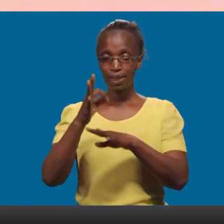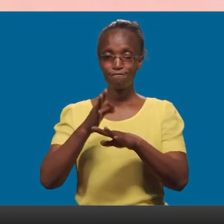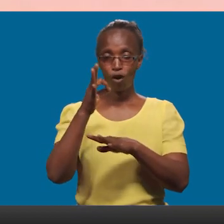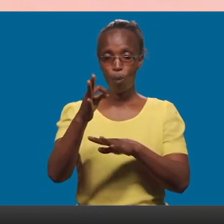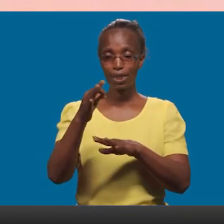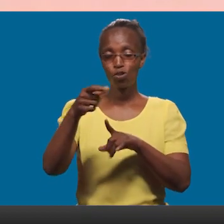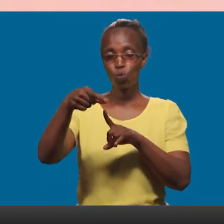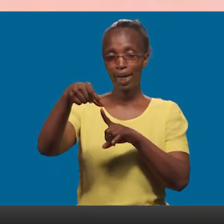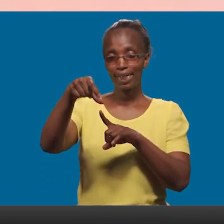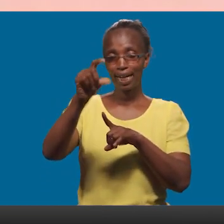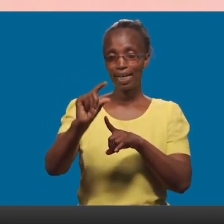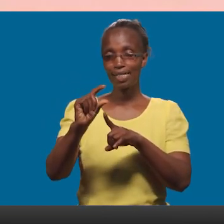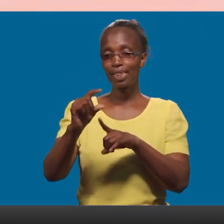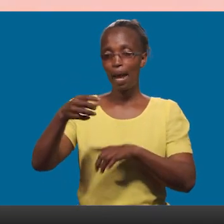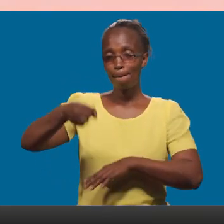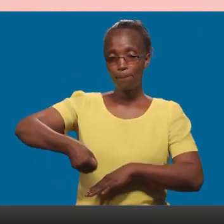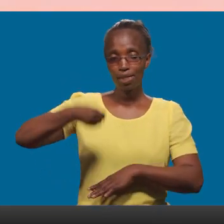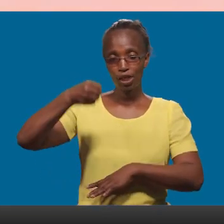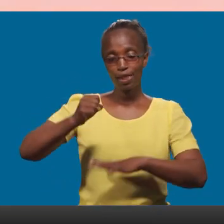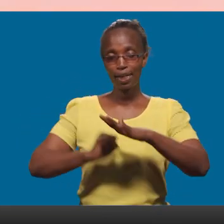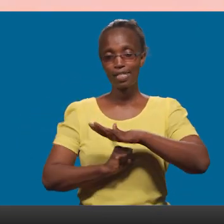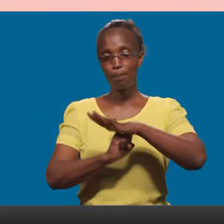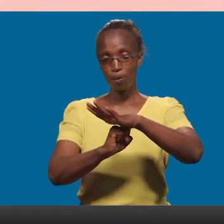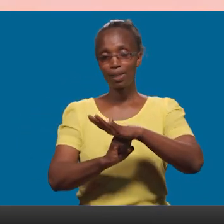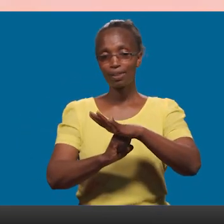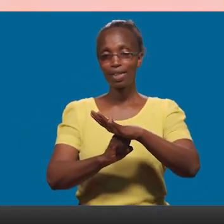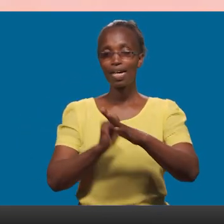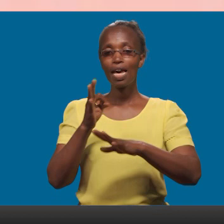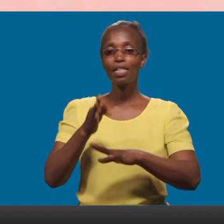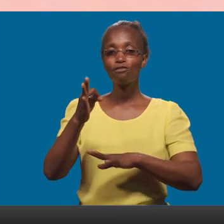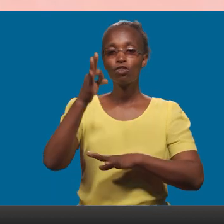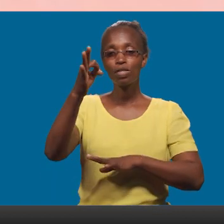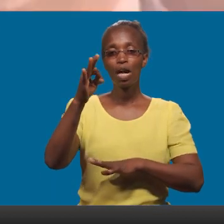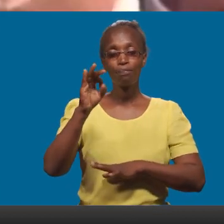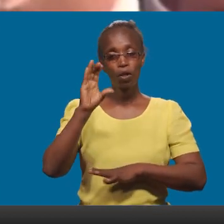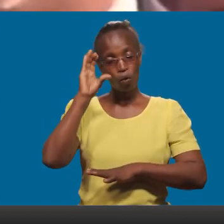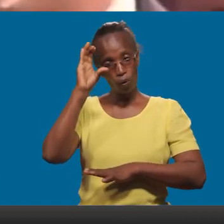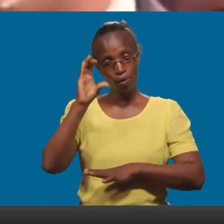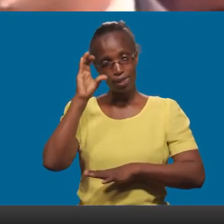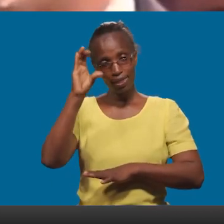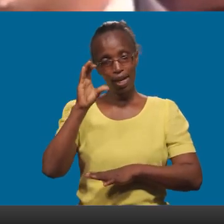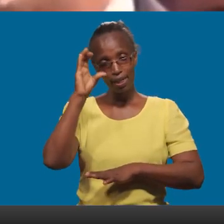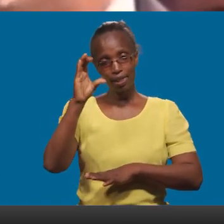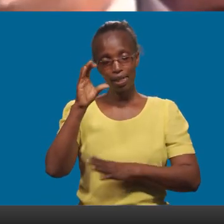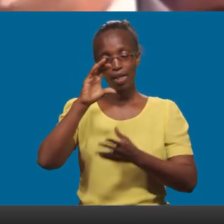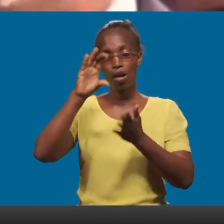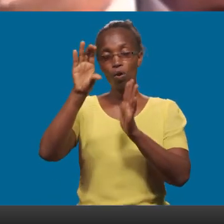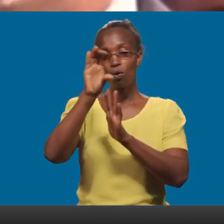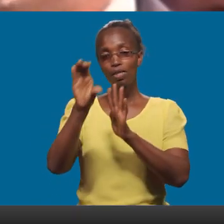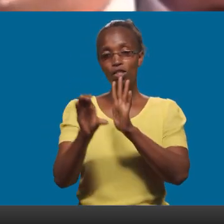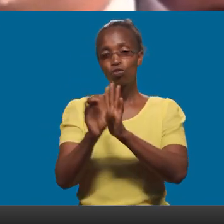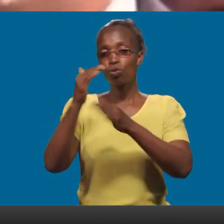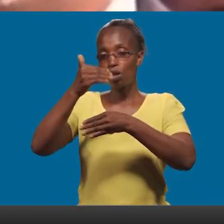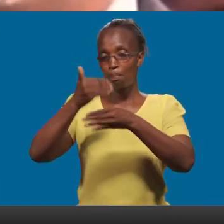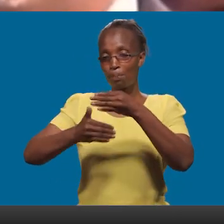I look forward to even more increased budgetary support going into the future, considering the enormous task of